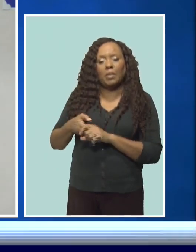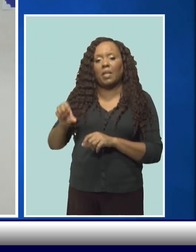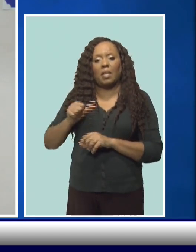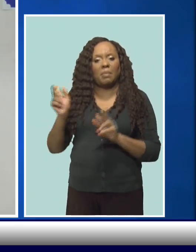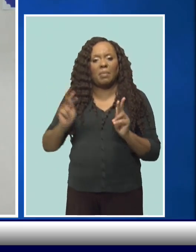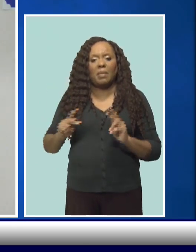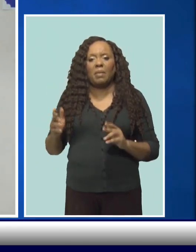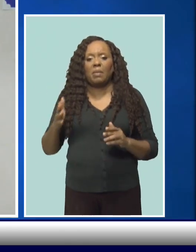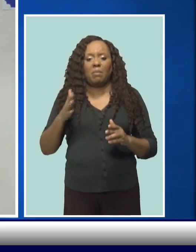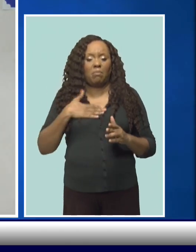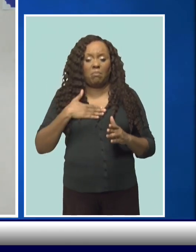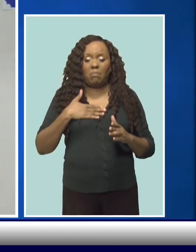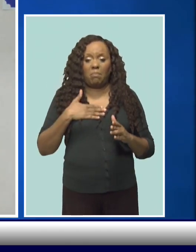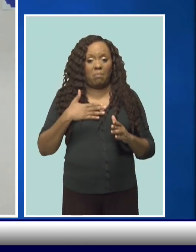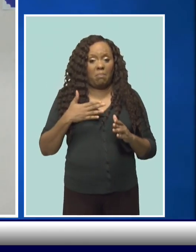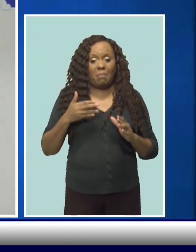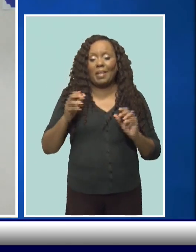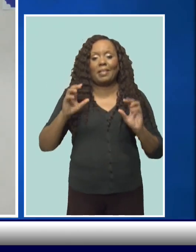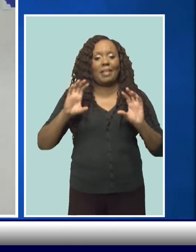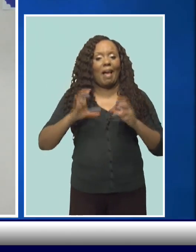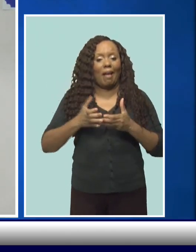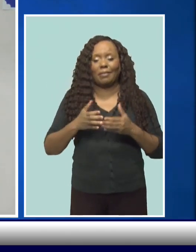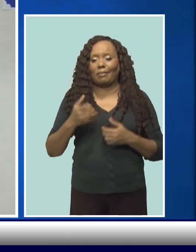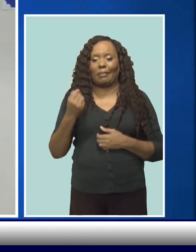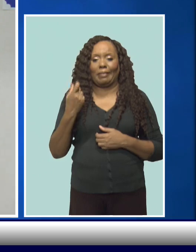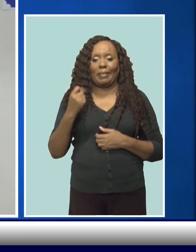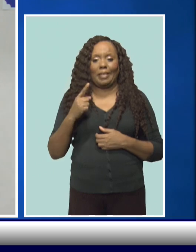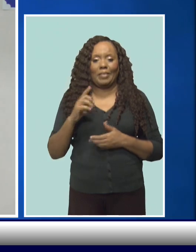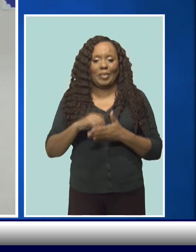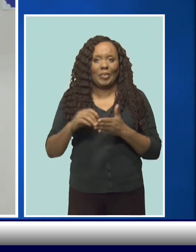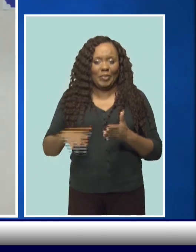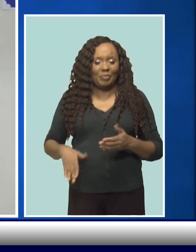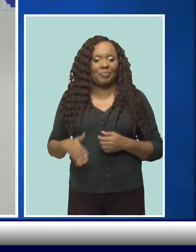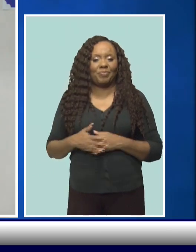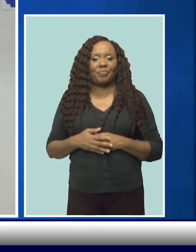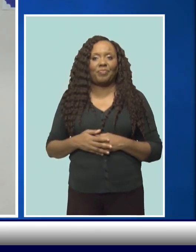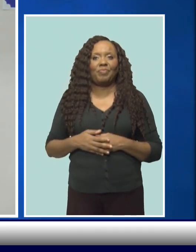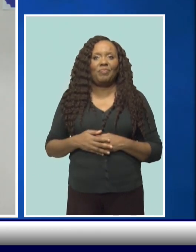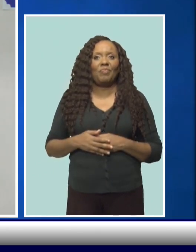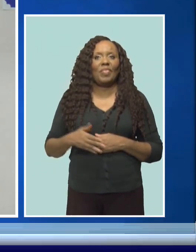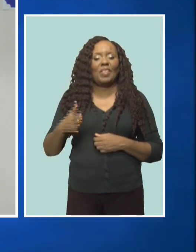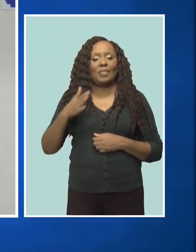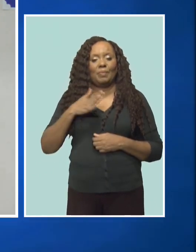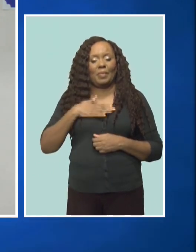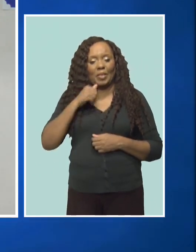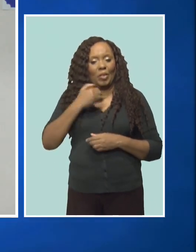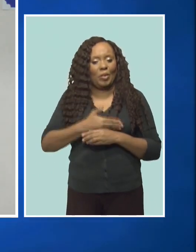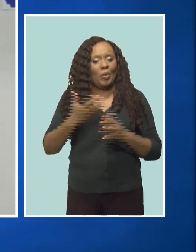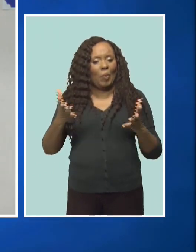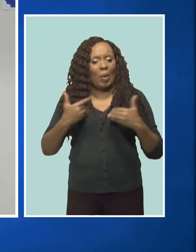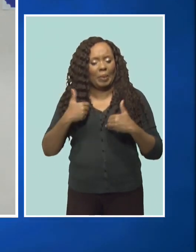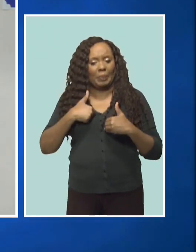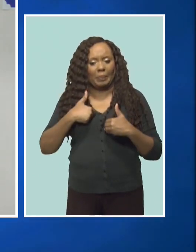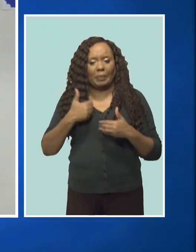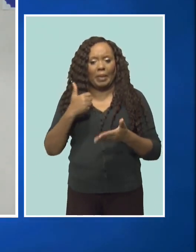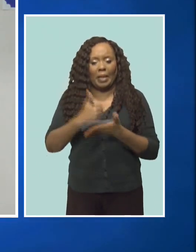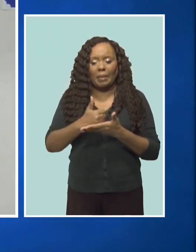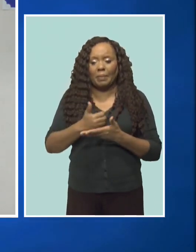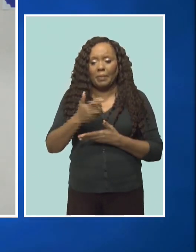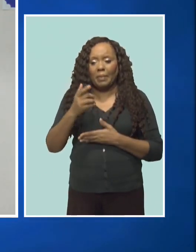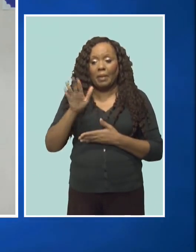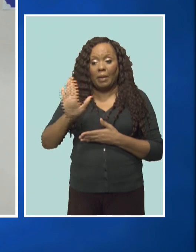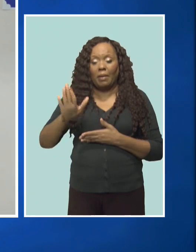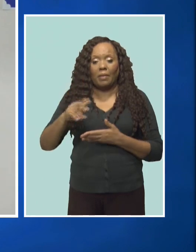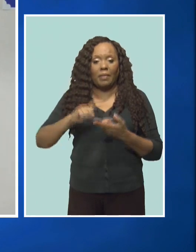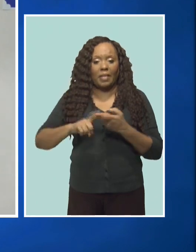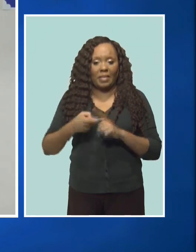had a class of 11. And obviously my daughter's request was for me to help her friends. So from 1993 to this